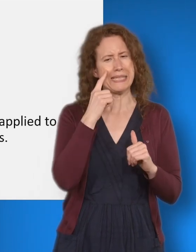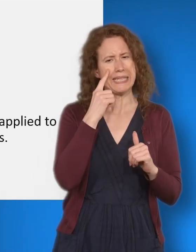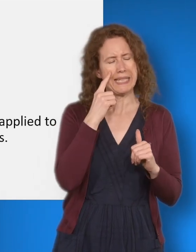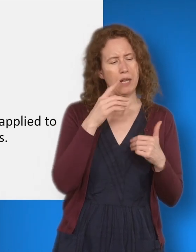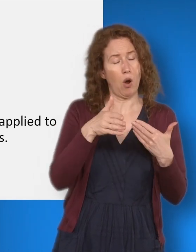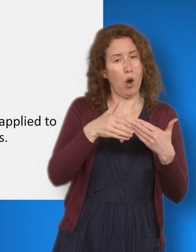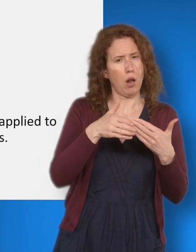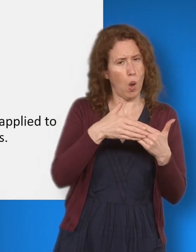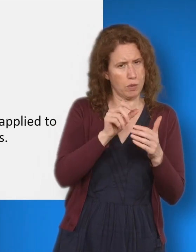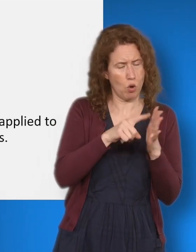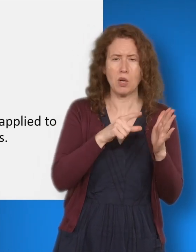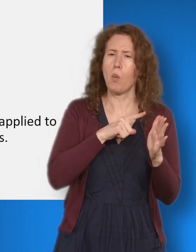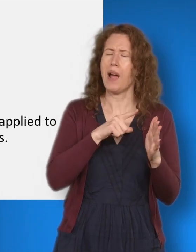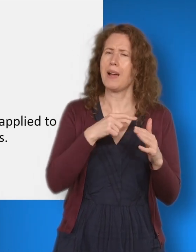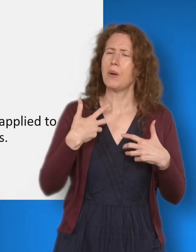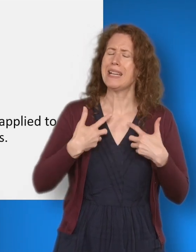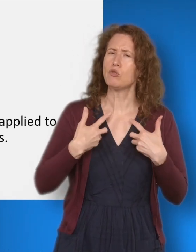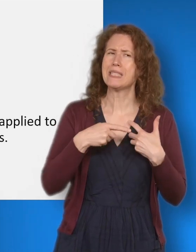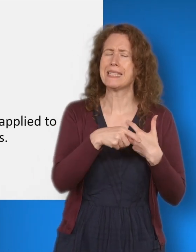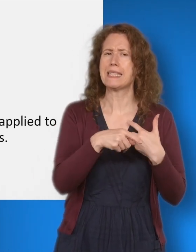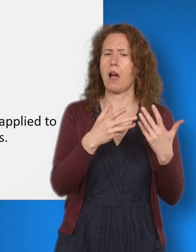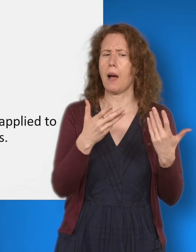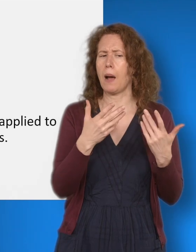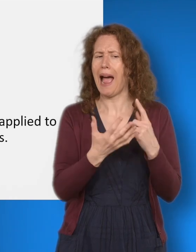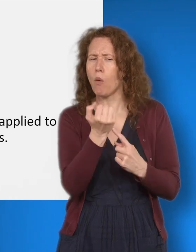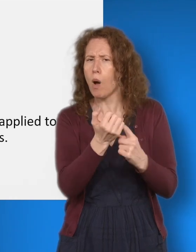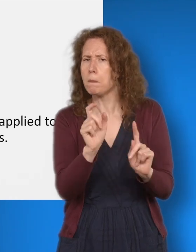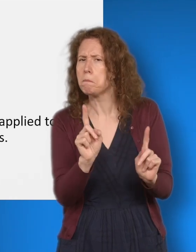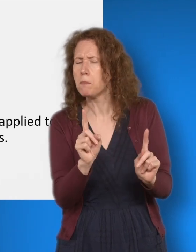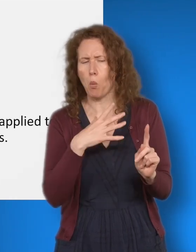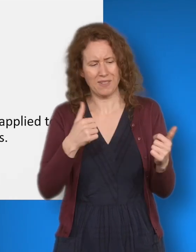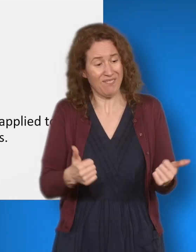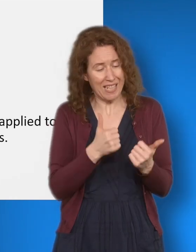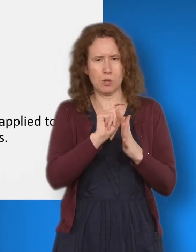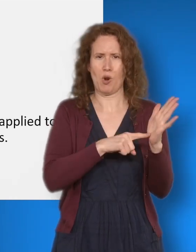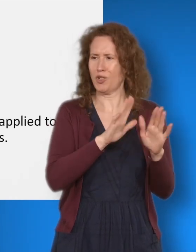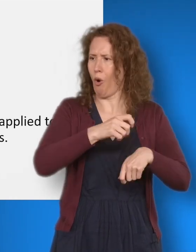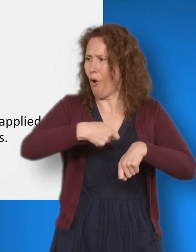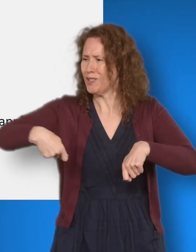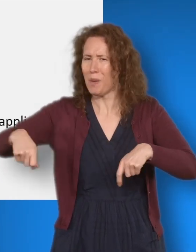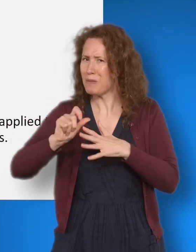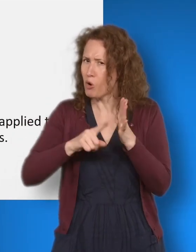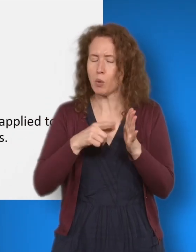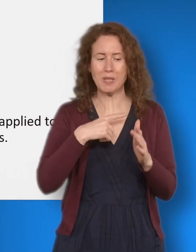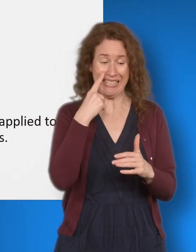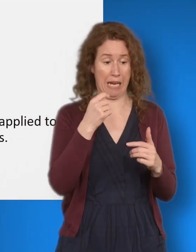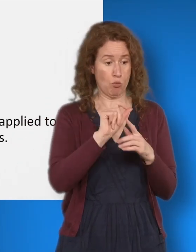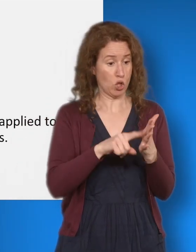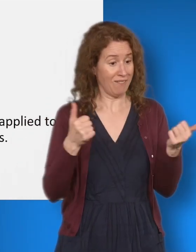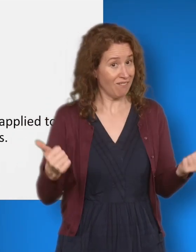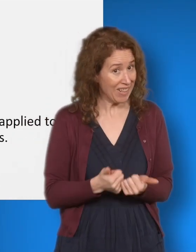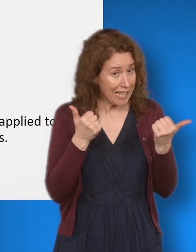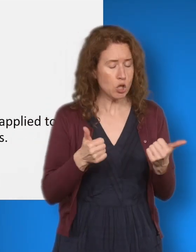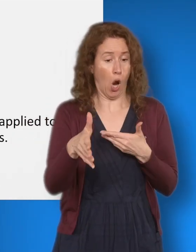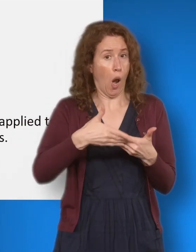projects because we were interested in the outcomes which can occur after the project closes. So that's why we